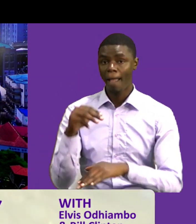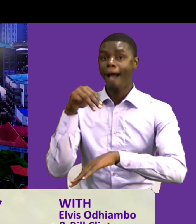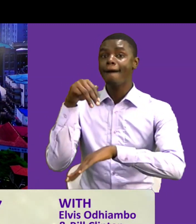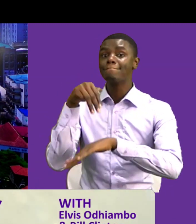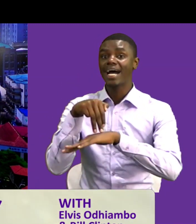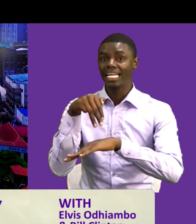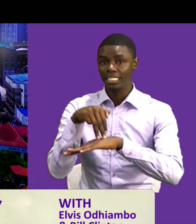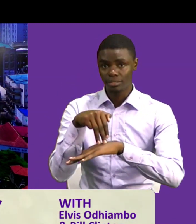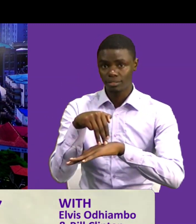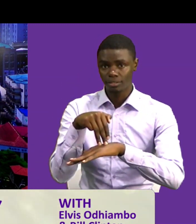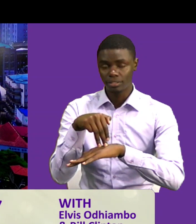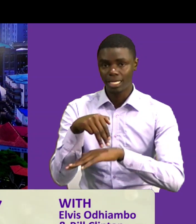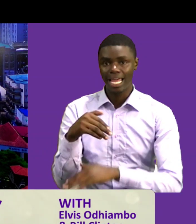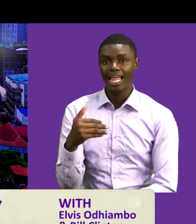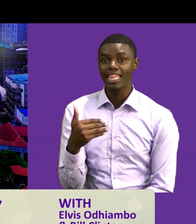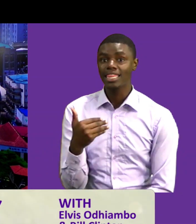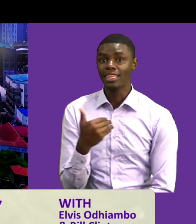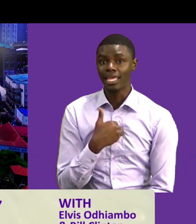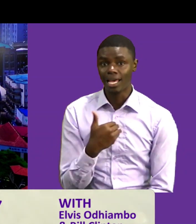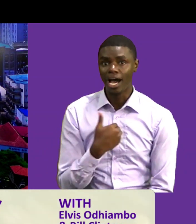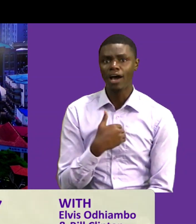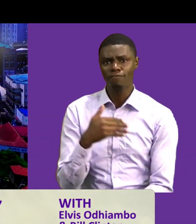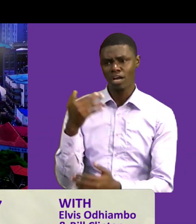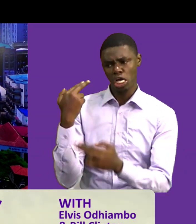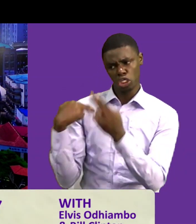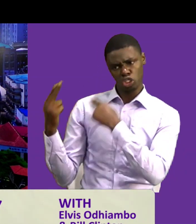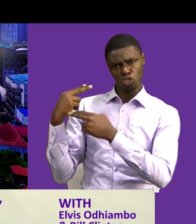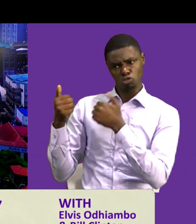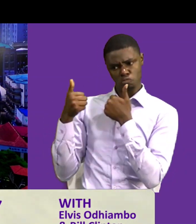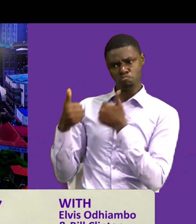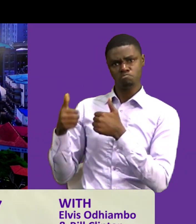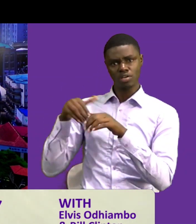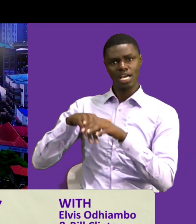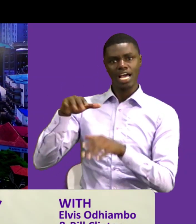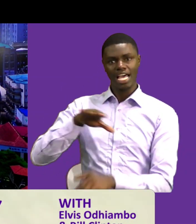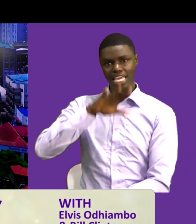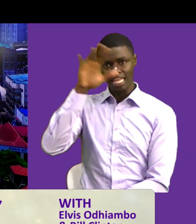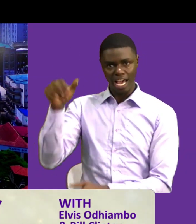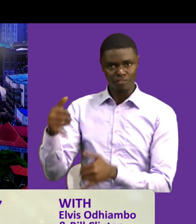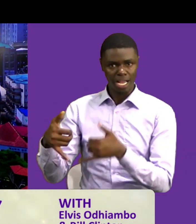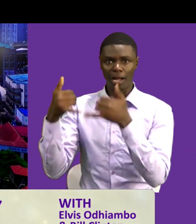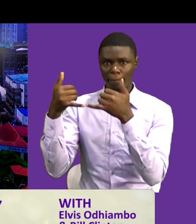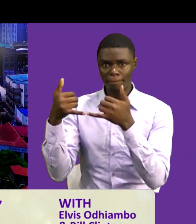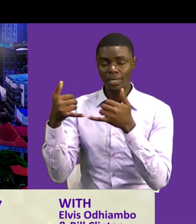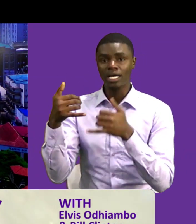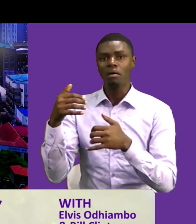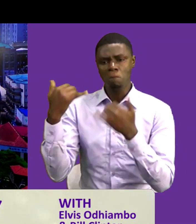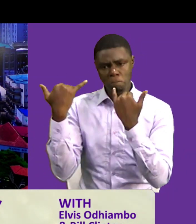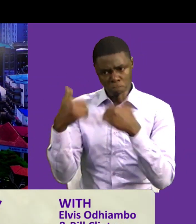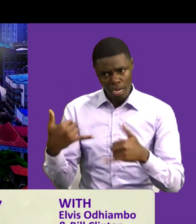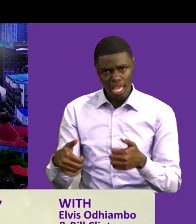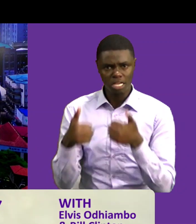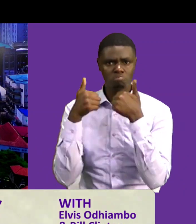Mali, they have at least a good history in the Afcon. They have good players. The players